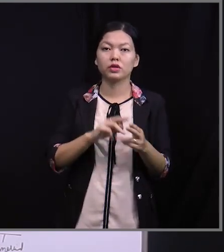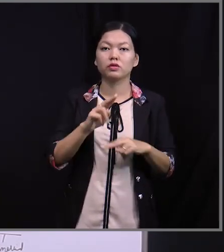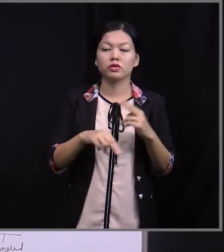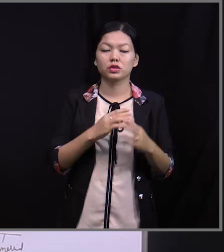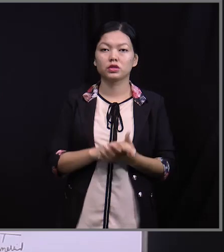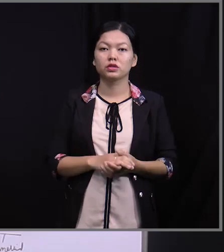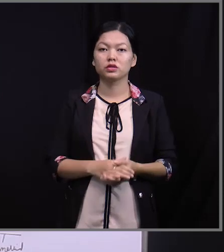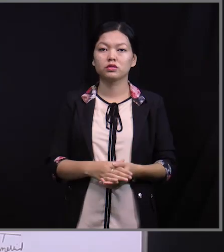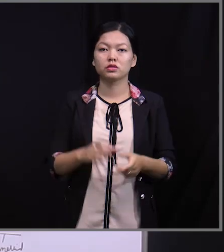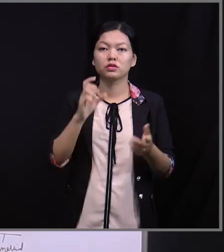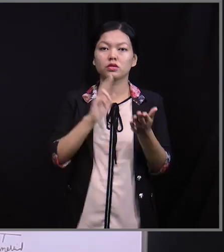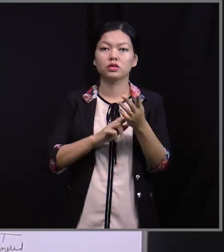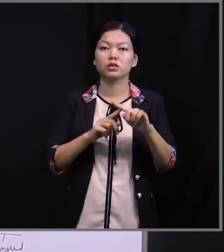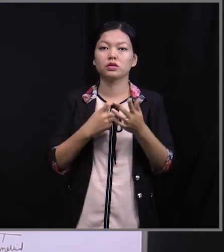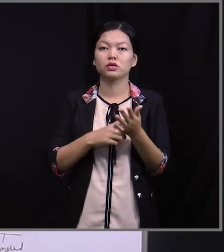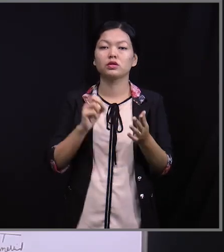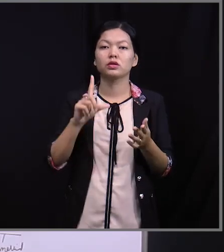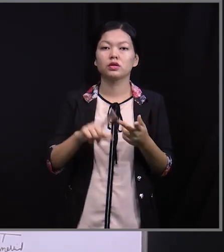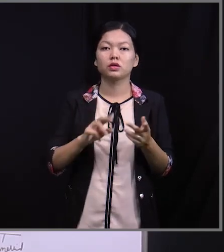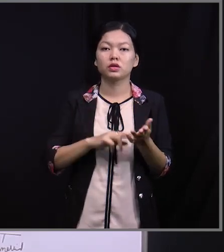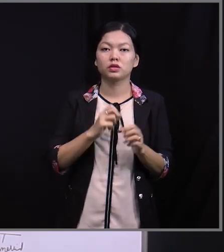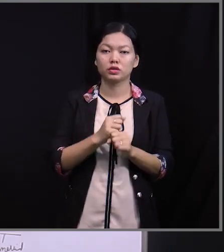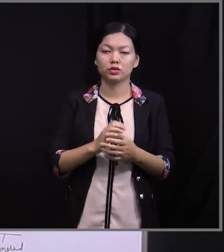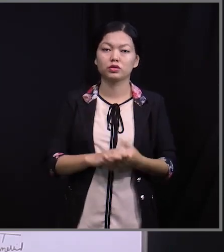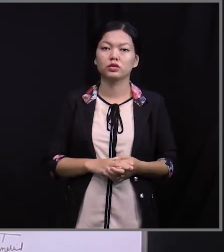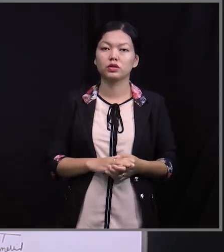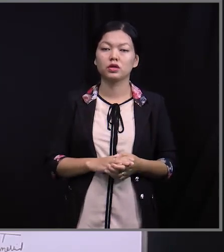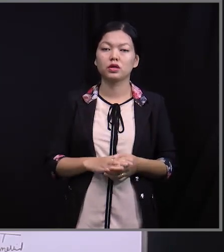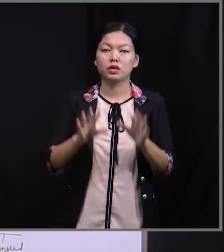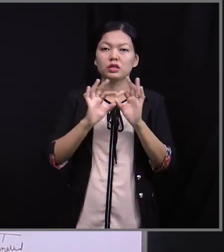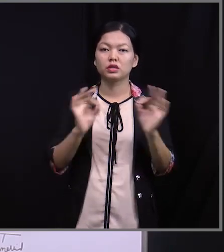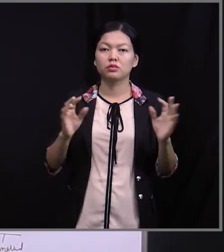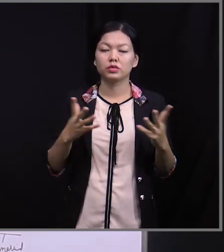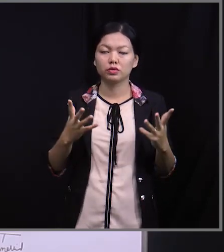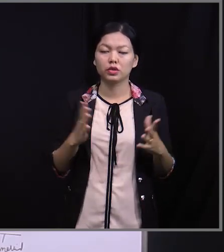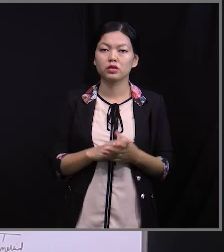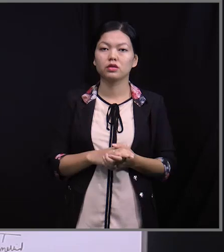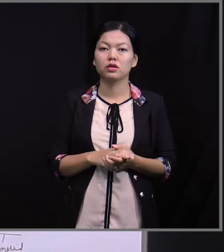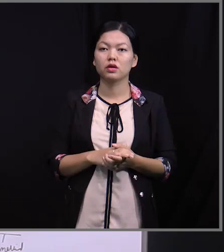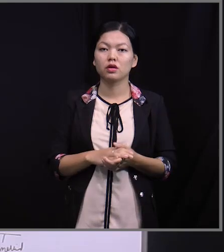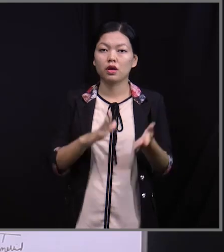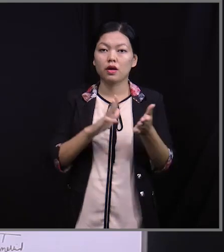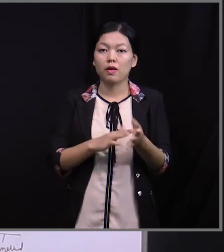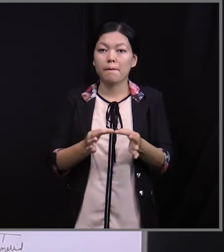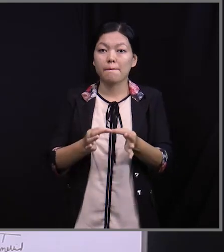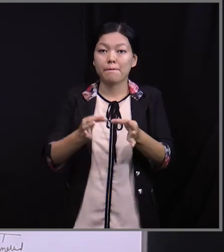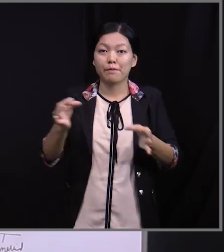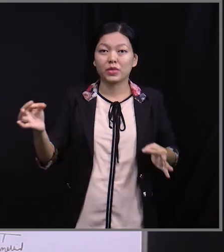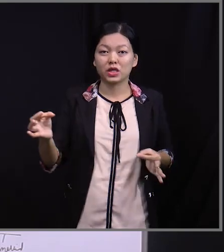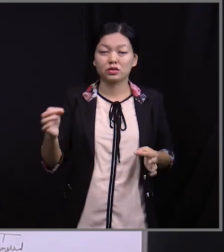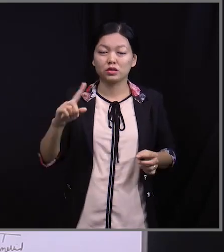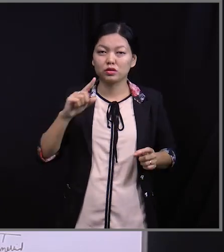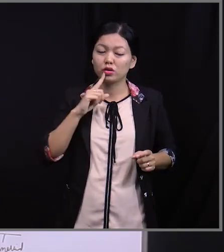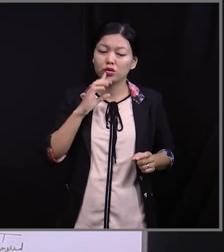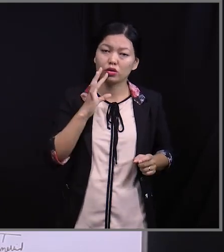controlling. Controlling is, in simple terms, it is measuring the actual performance with the planned